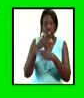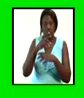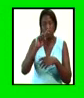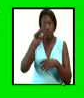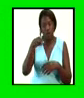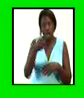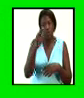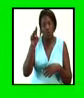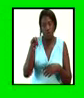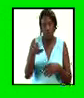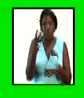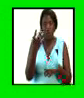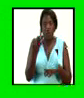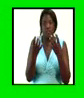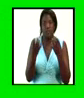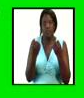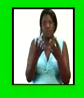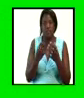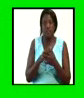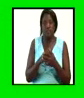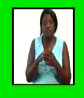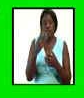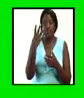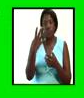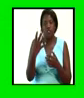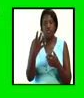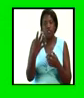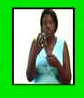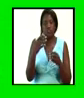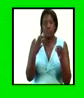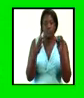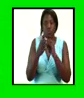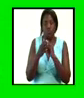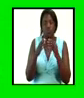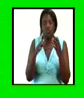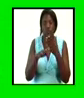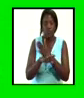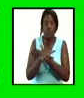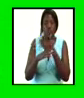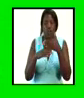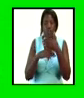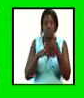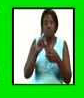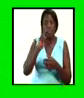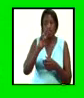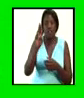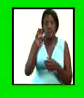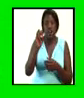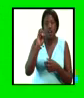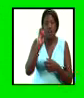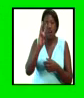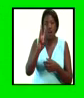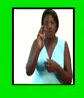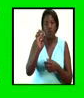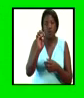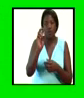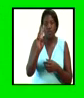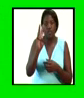a comma or commas. 4. We place commas before and after words such